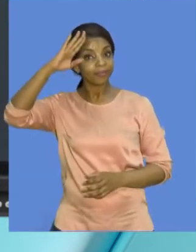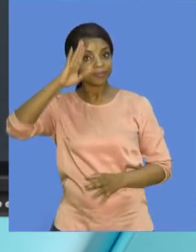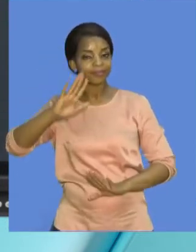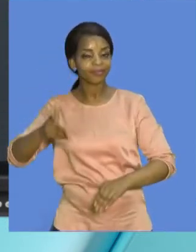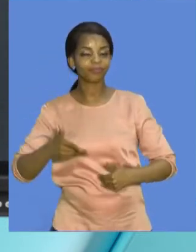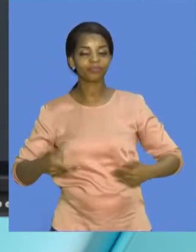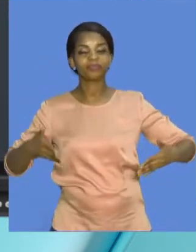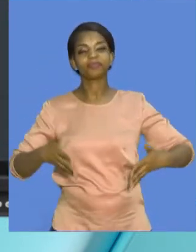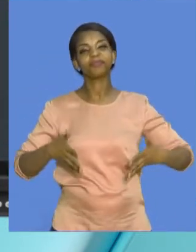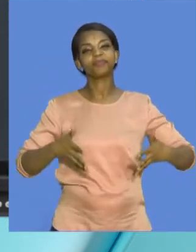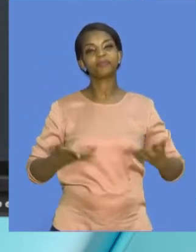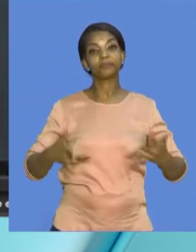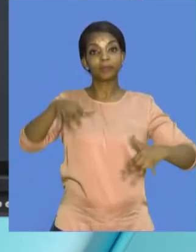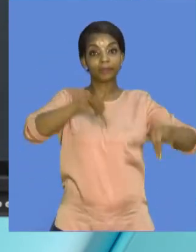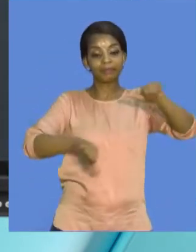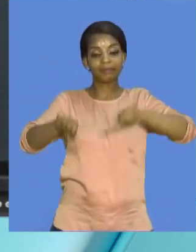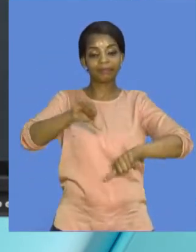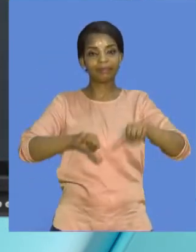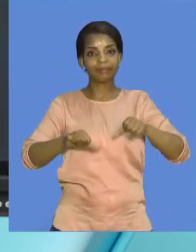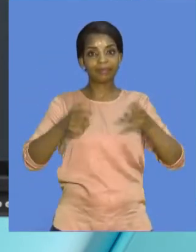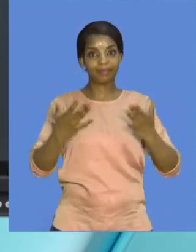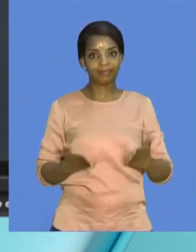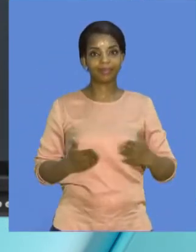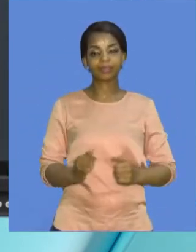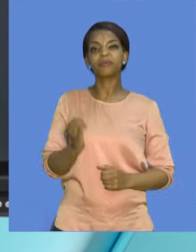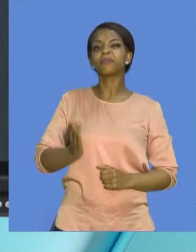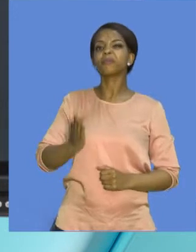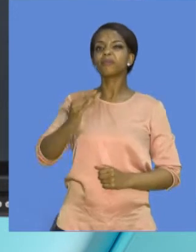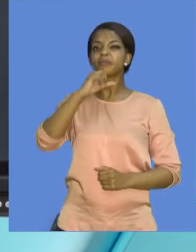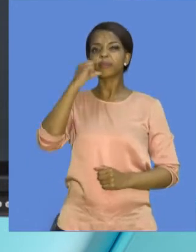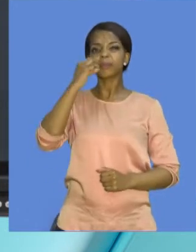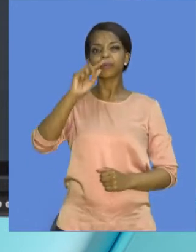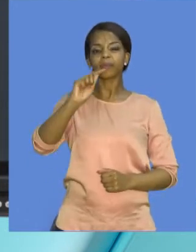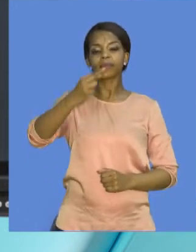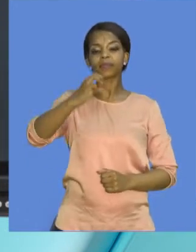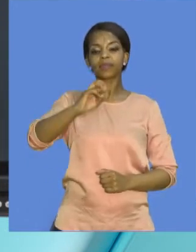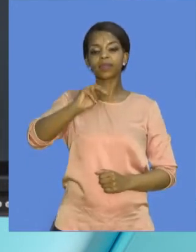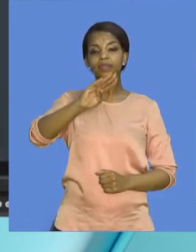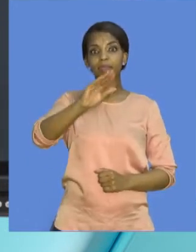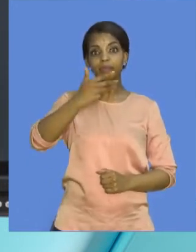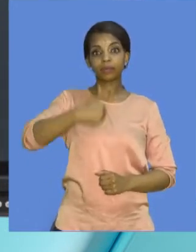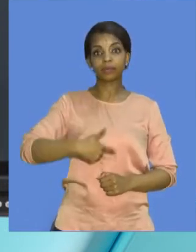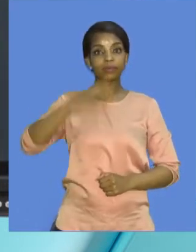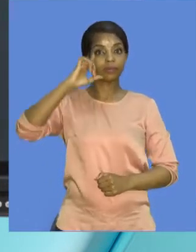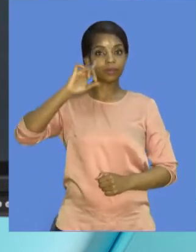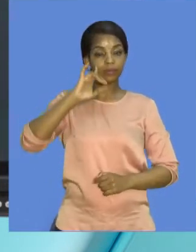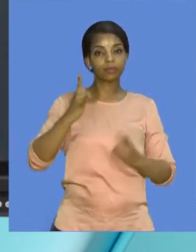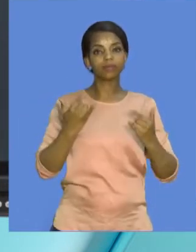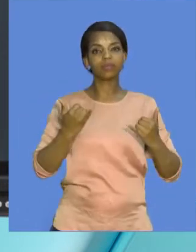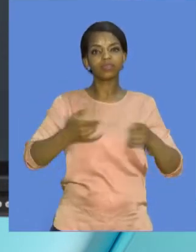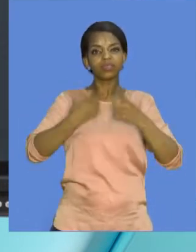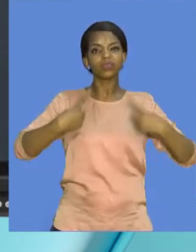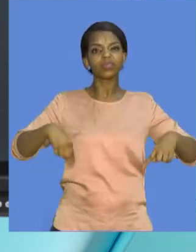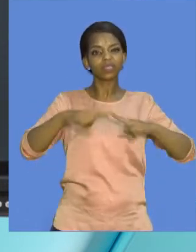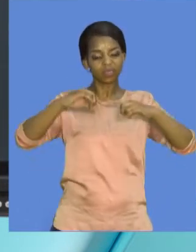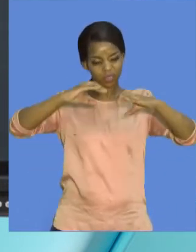welcome to our physical sciences session. My name is Temba Ngube. Today we are looking into electrostatics. The